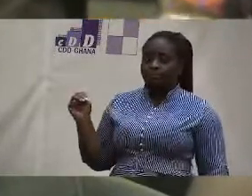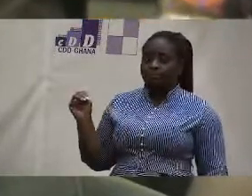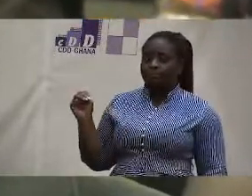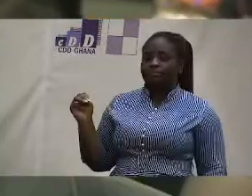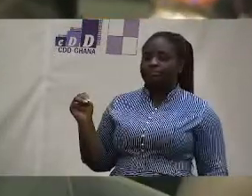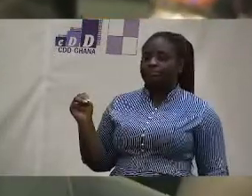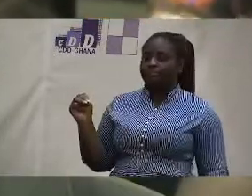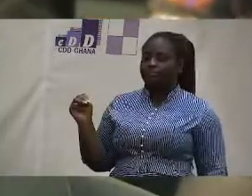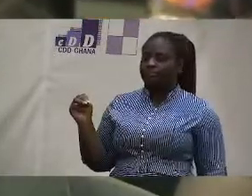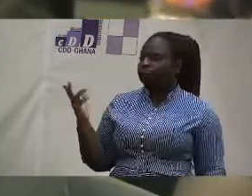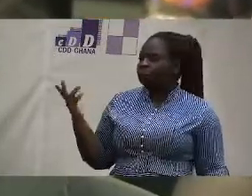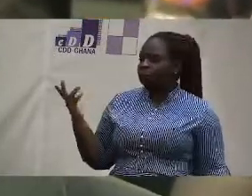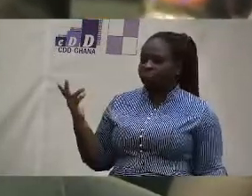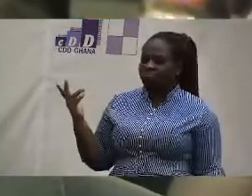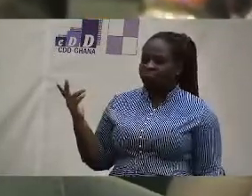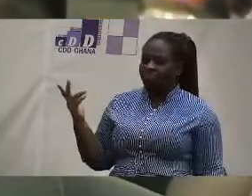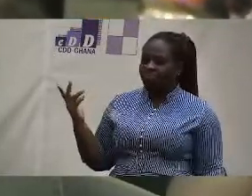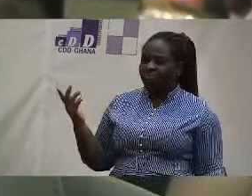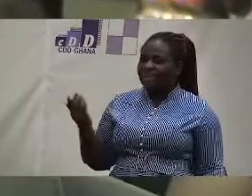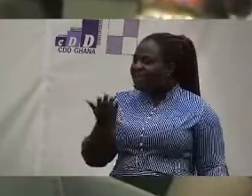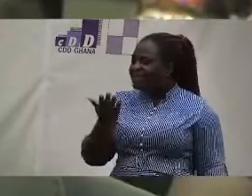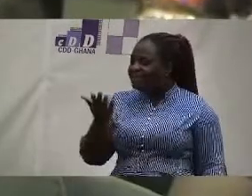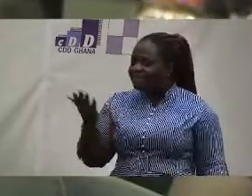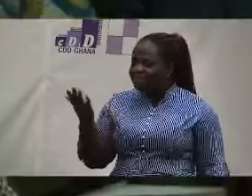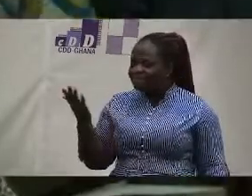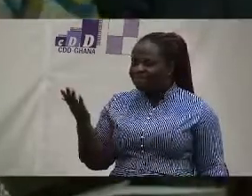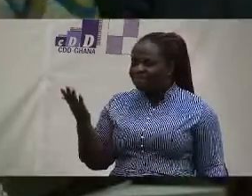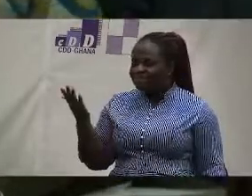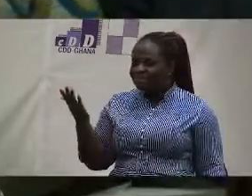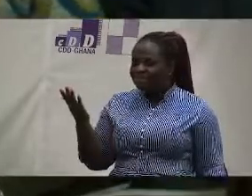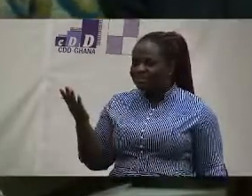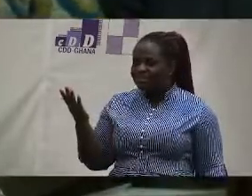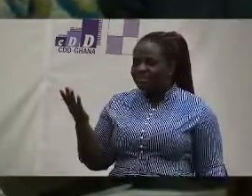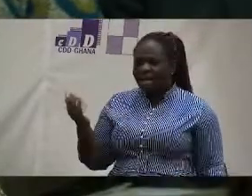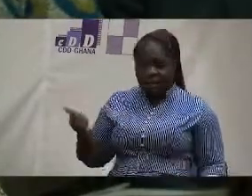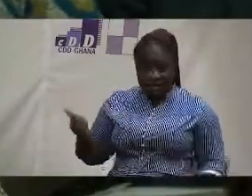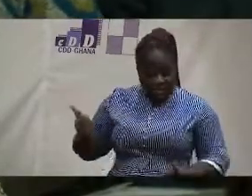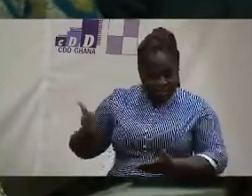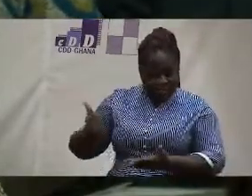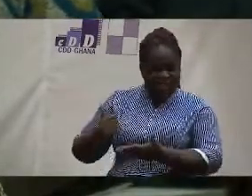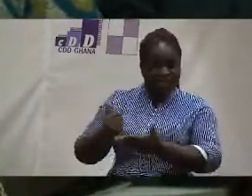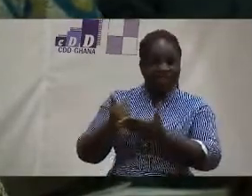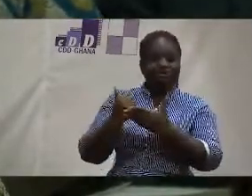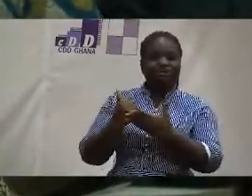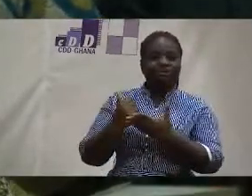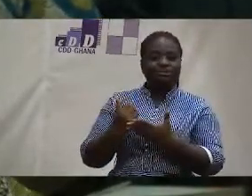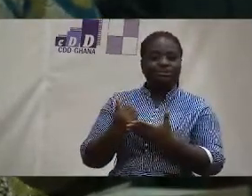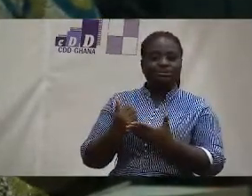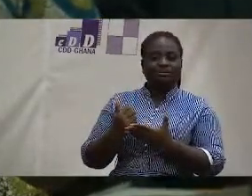side. And this liberalism is helping to engender